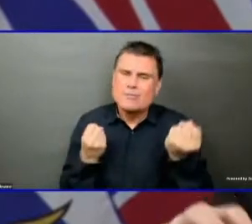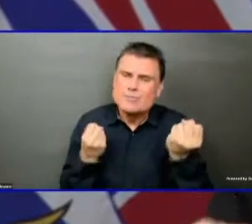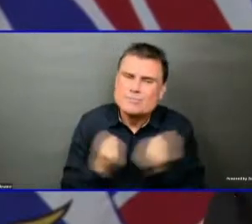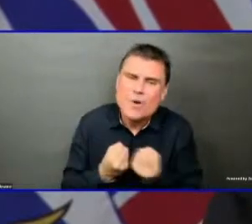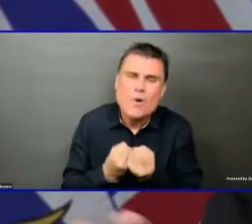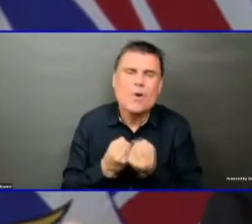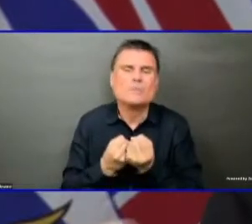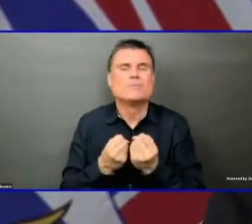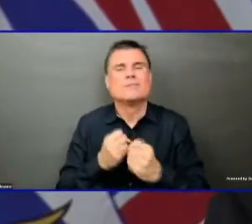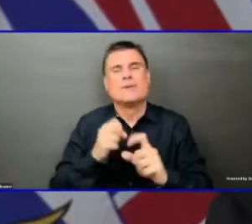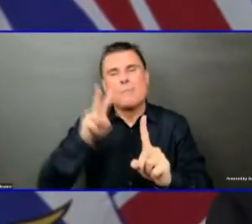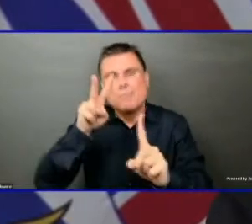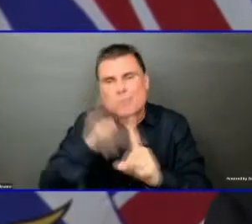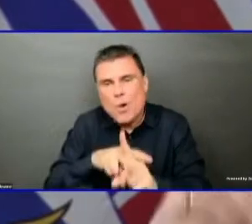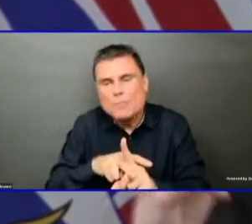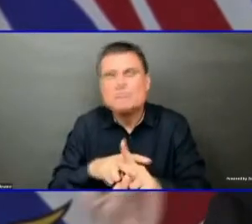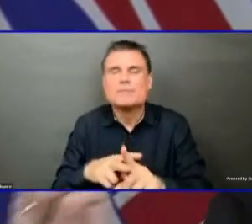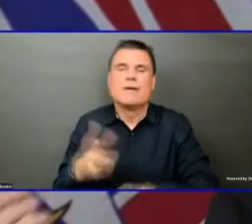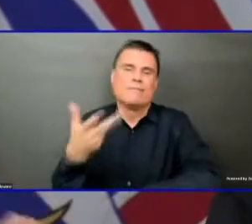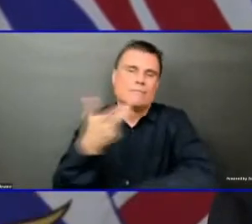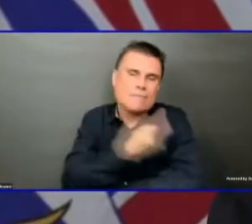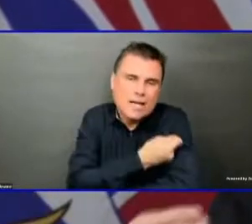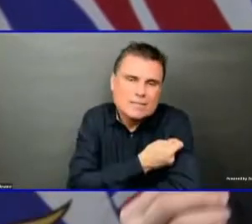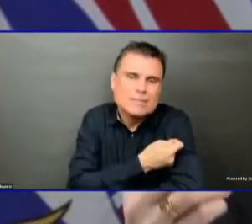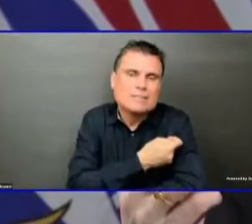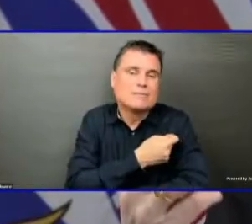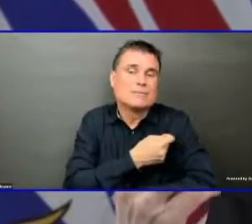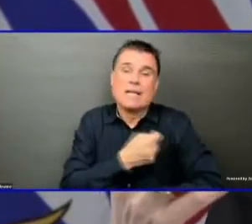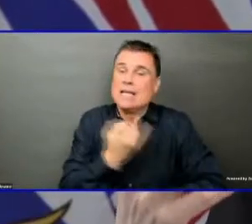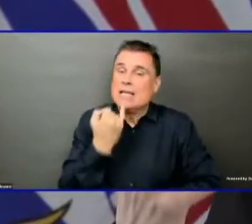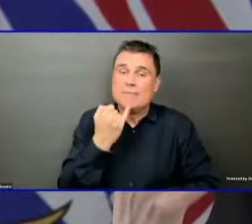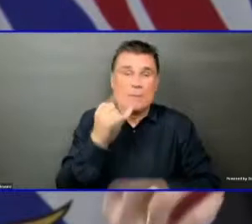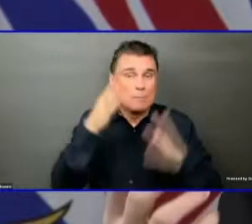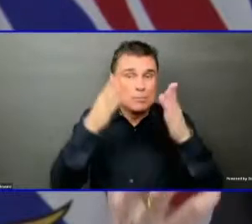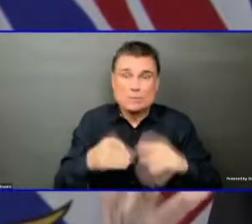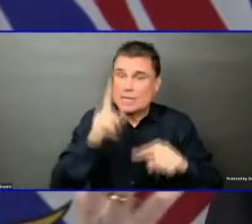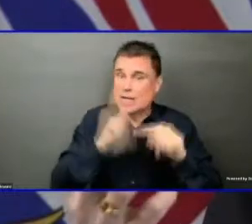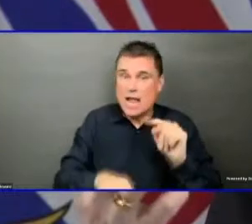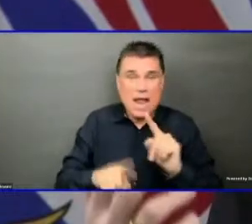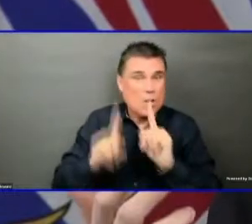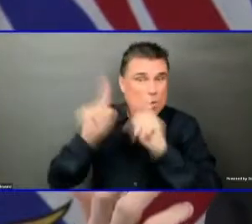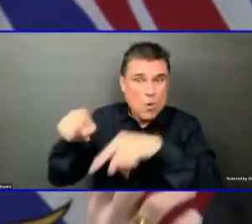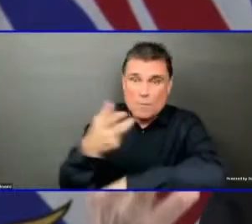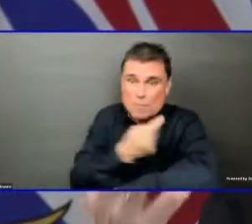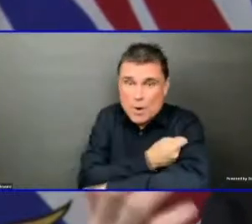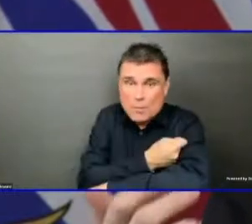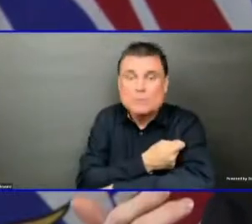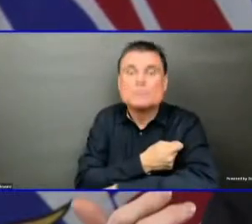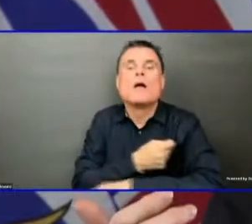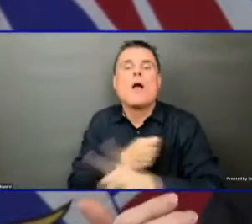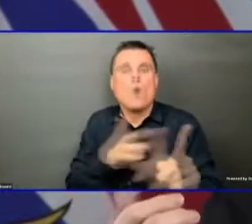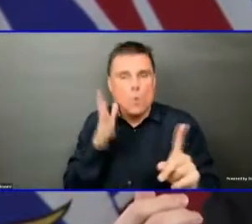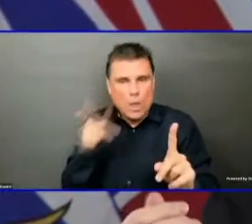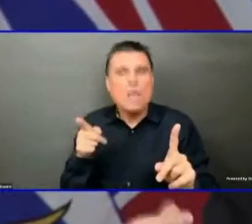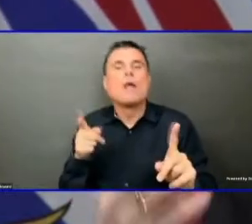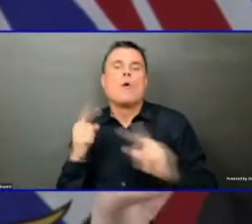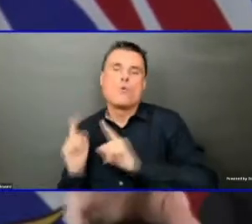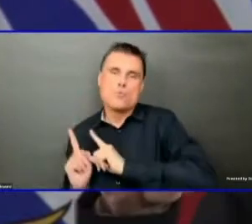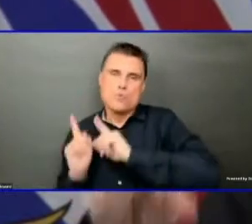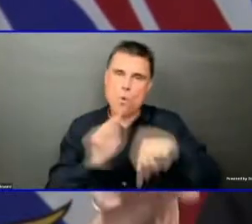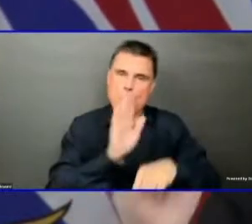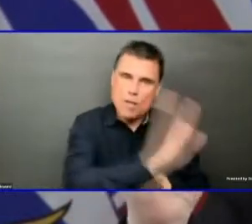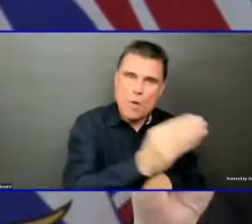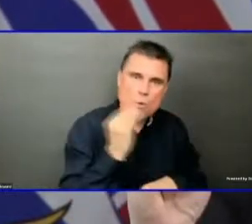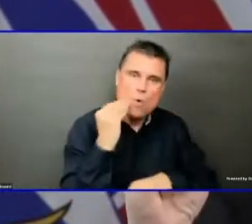who cannot get out for appointments, and we'll be going through places like assisted or